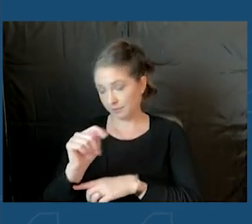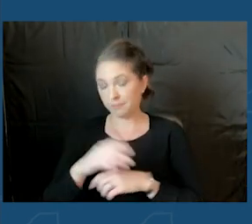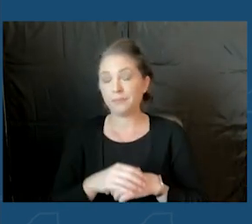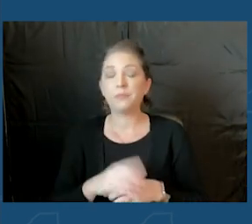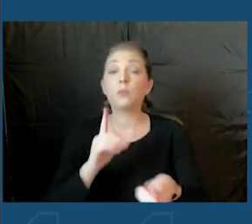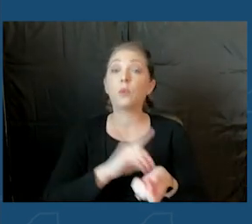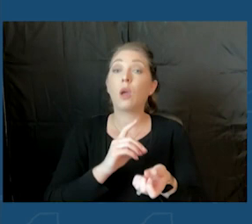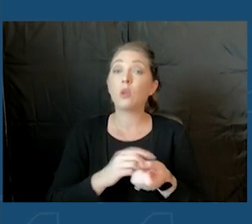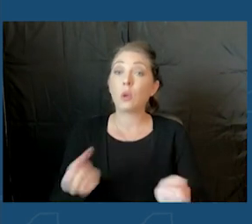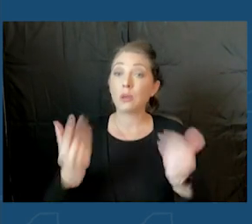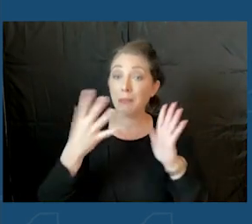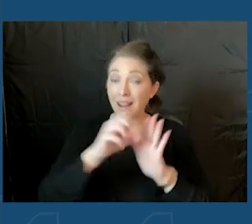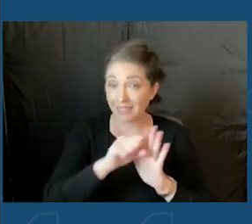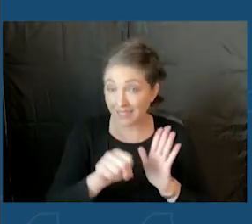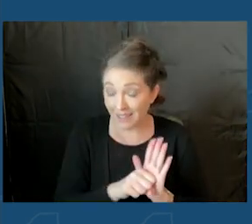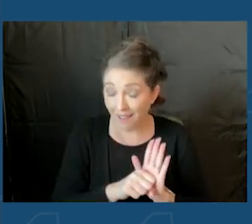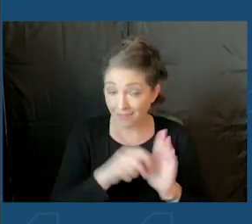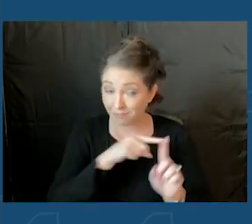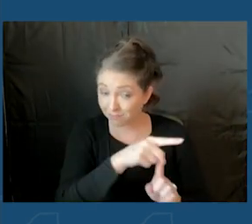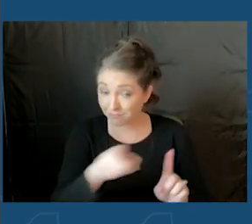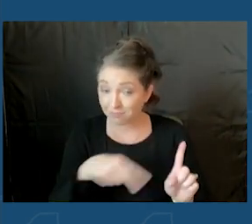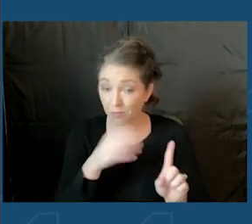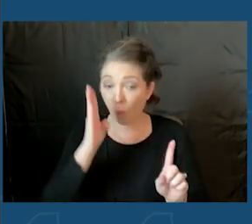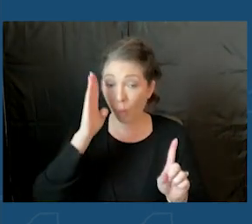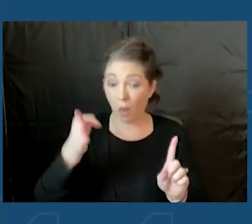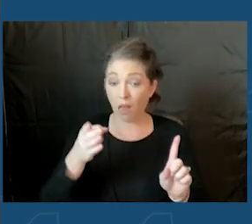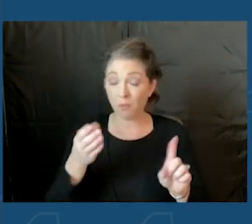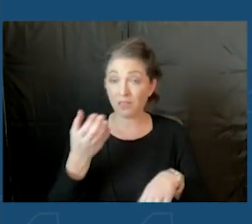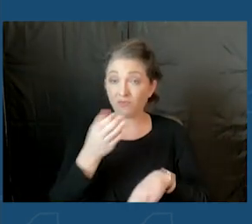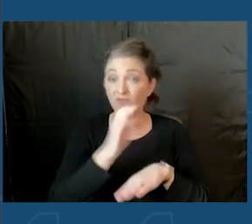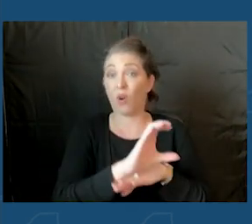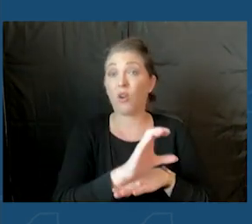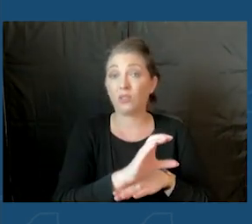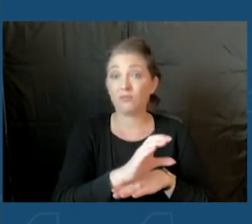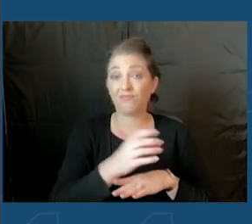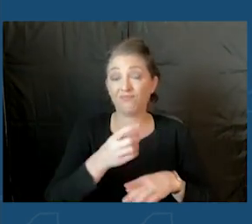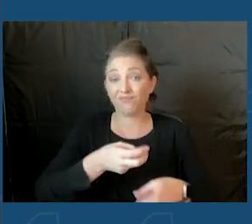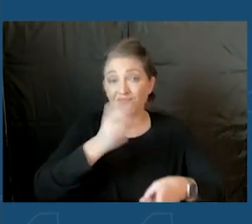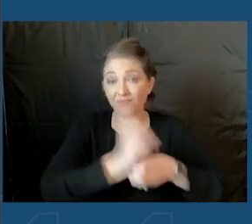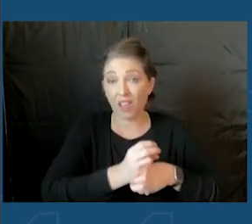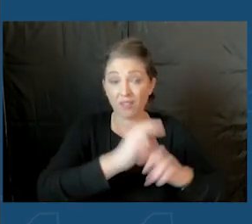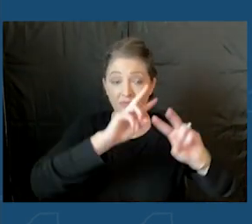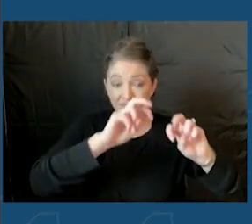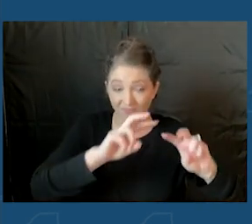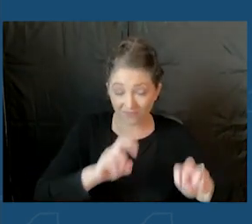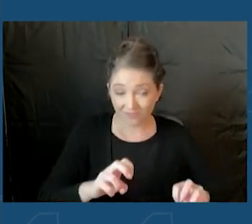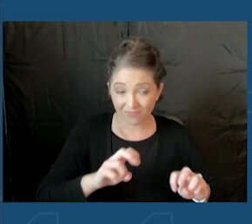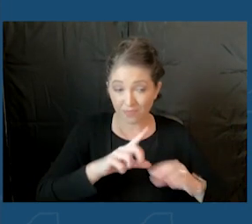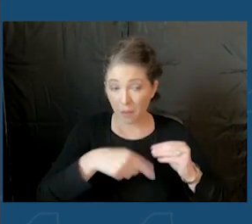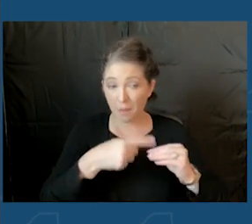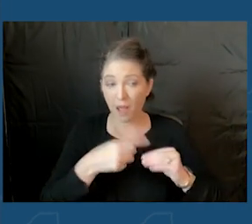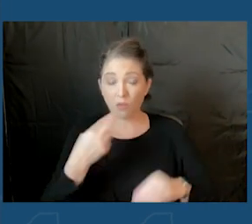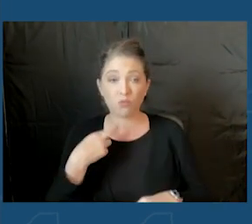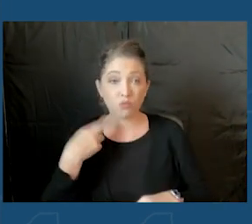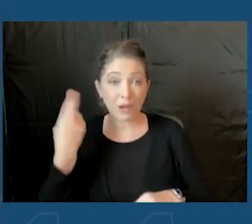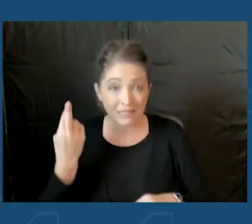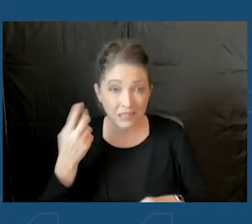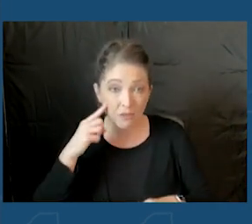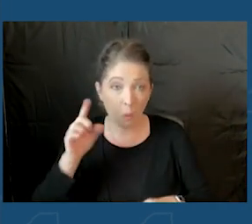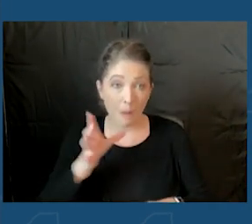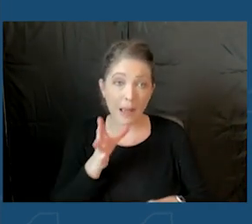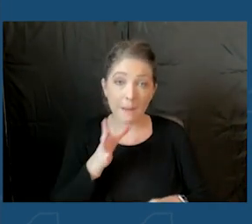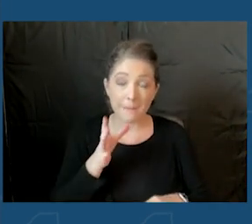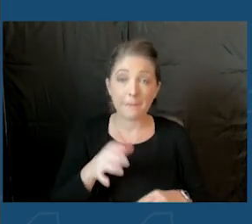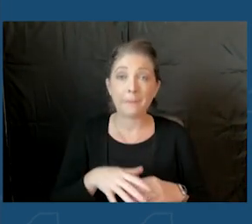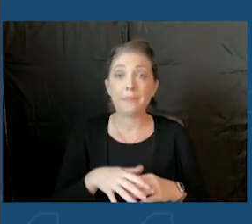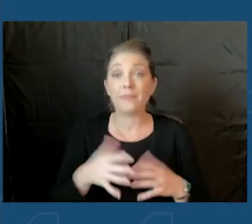will be pressed to make difficult assessments about the risks to the mother, as pregnancy that